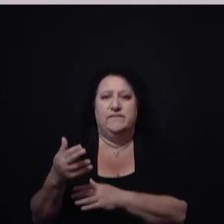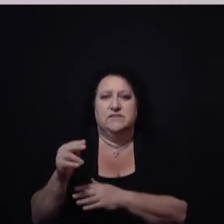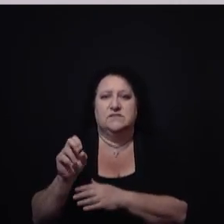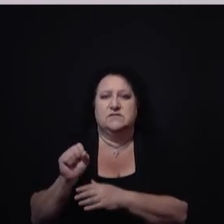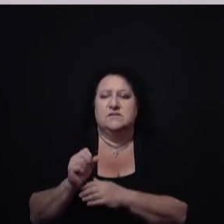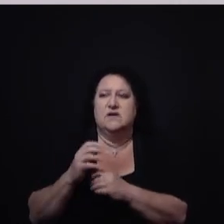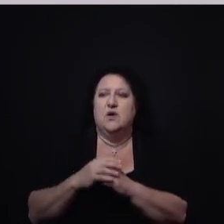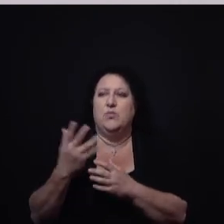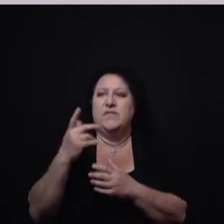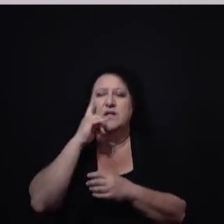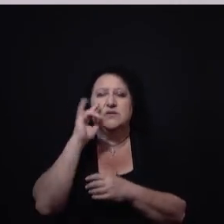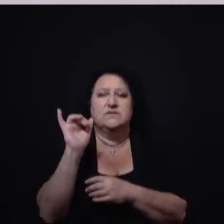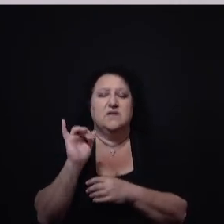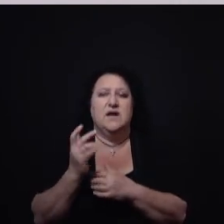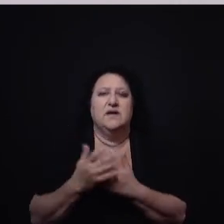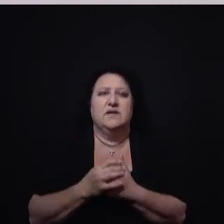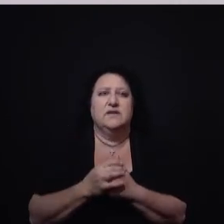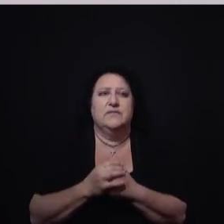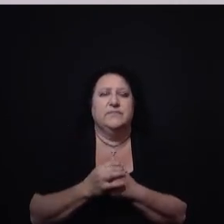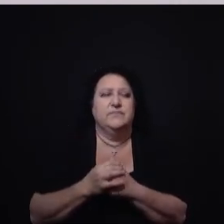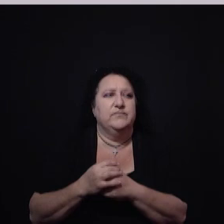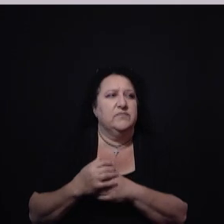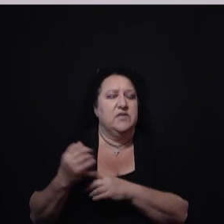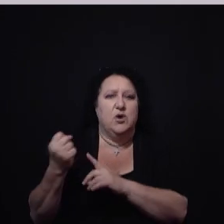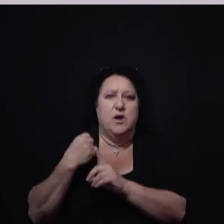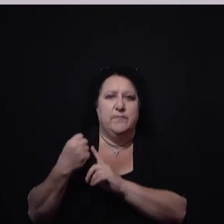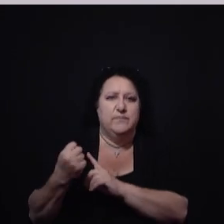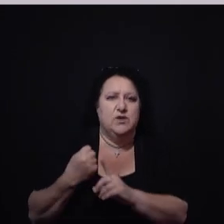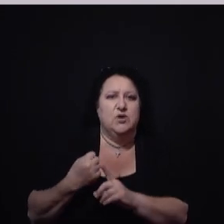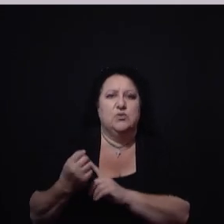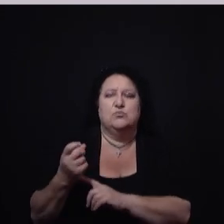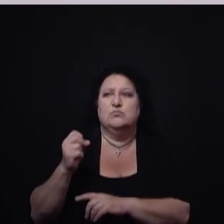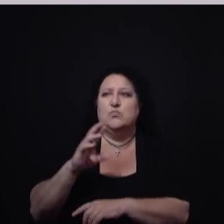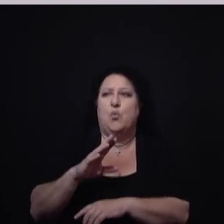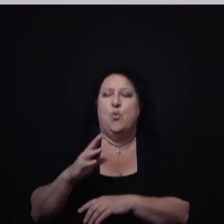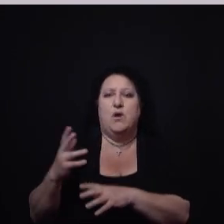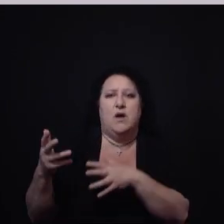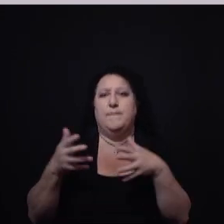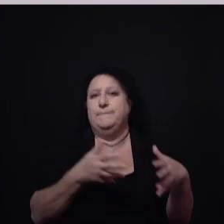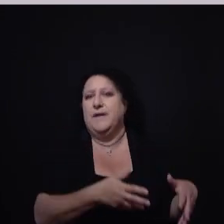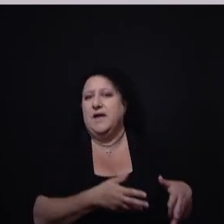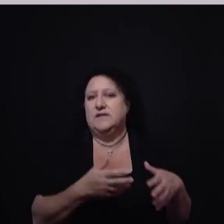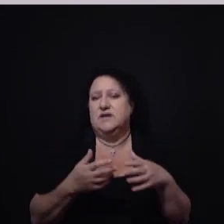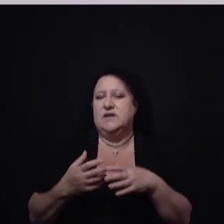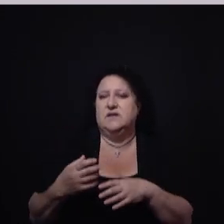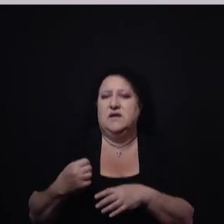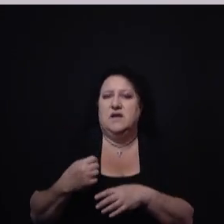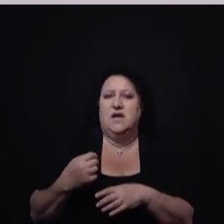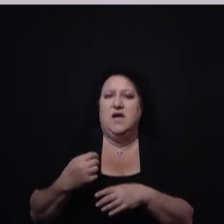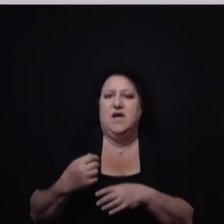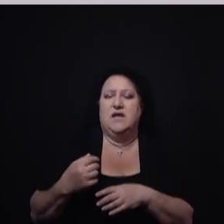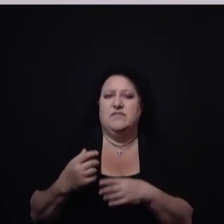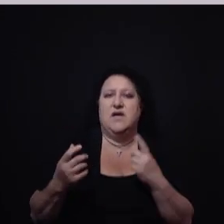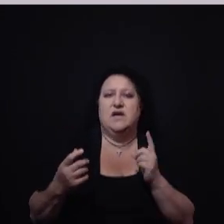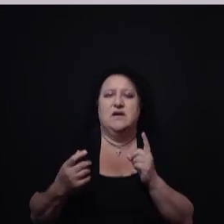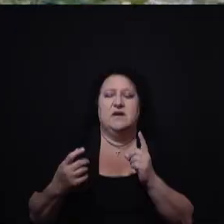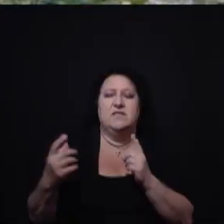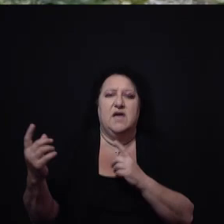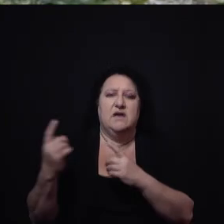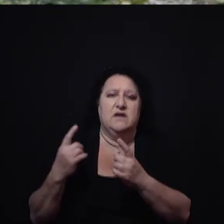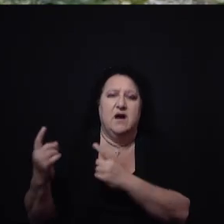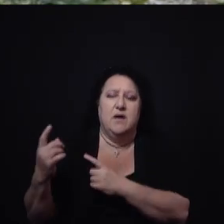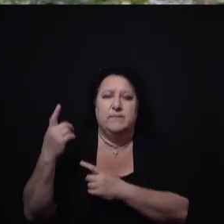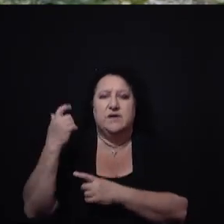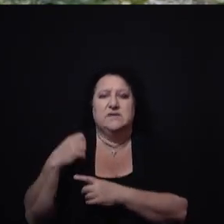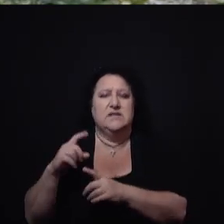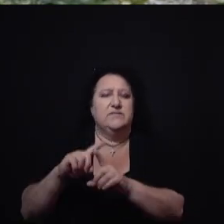what that looks like is they've been abused, neglected, or abandoned. And they come to us from, you know, tons of different circumstances.